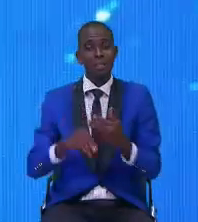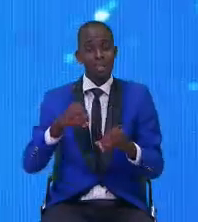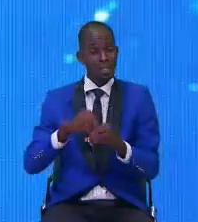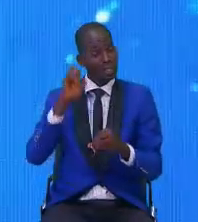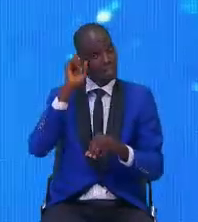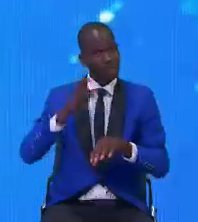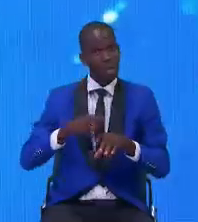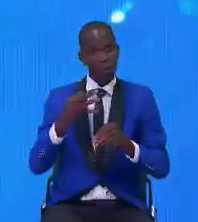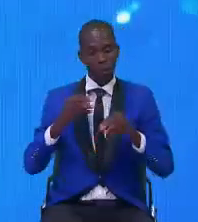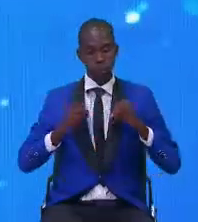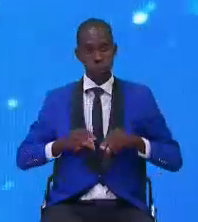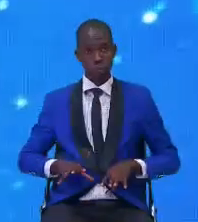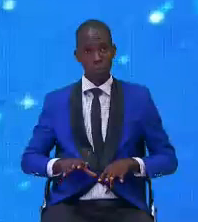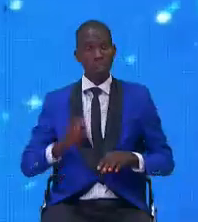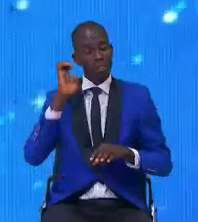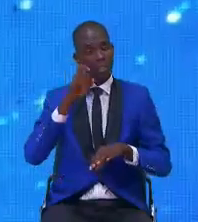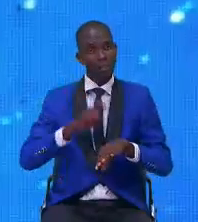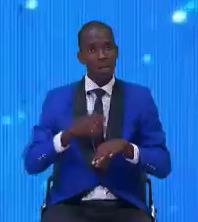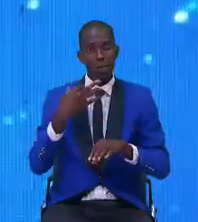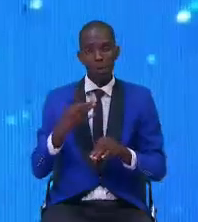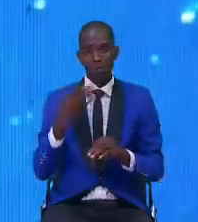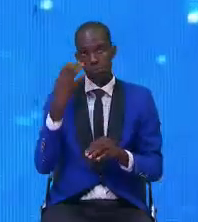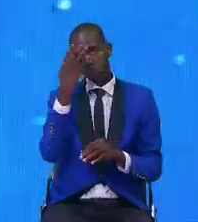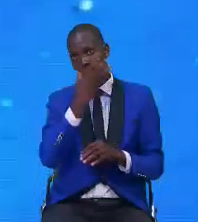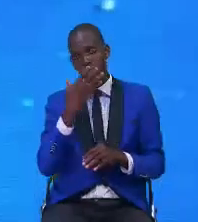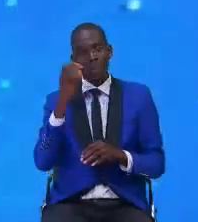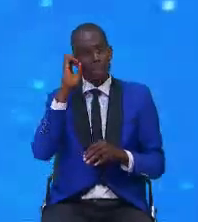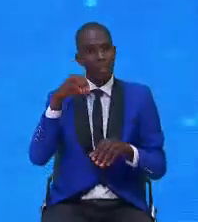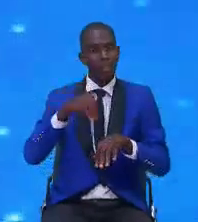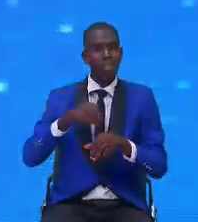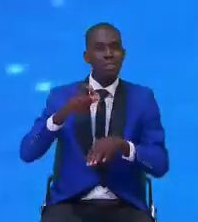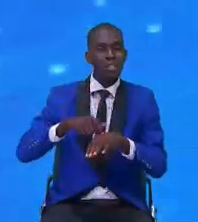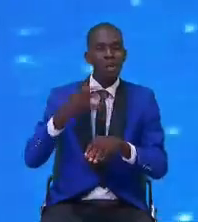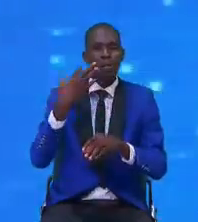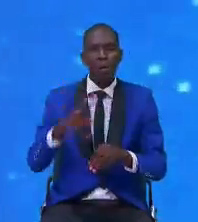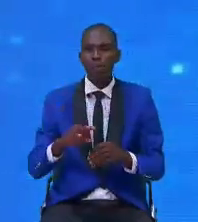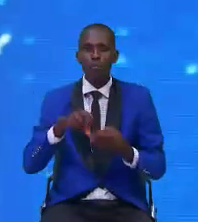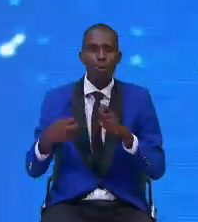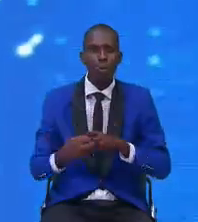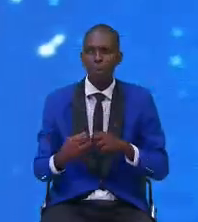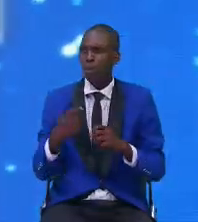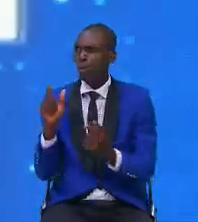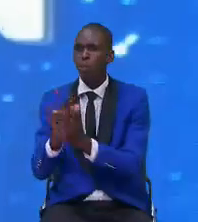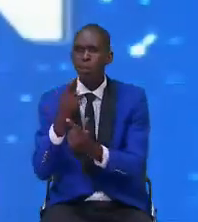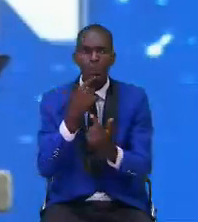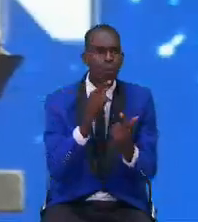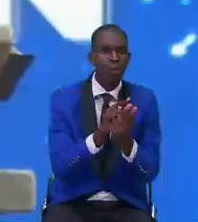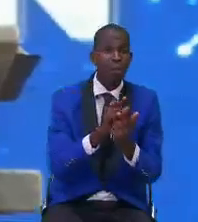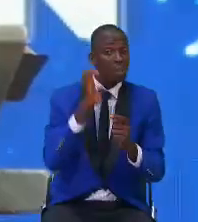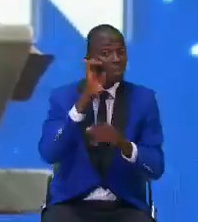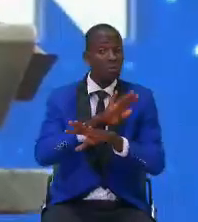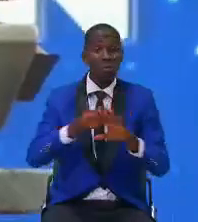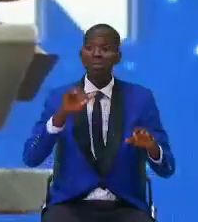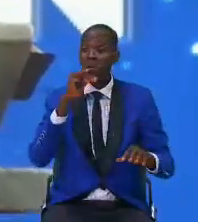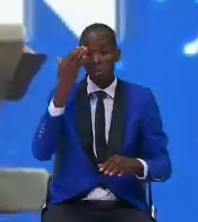At the time of his dismay, at the time of his terror, who will he turn to now? He didn't even know Daniel. And Daniel